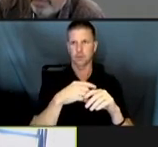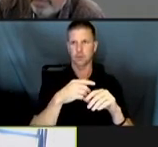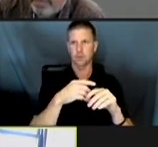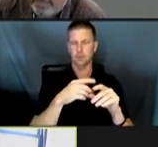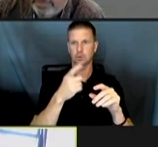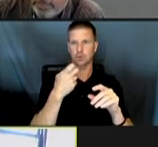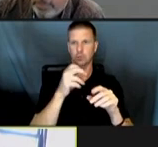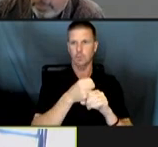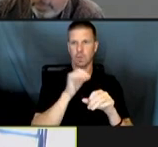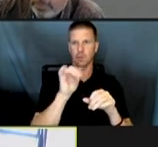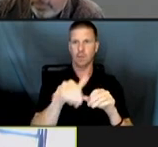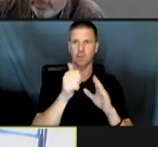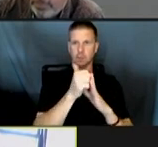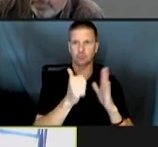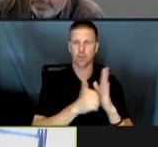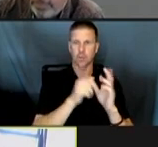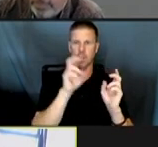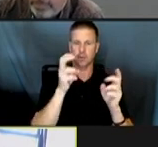make that an agenda item.